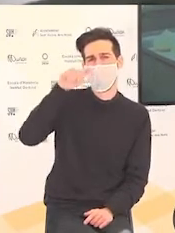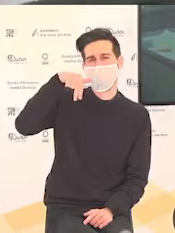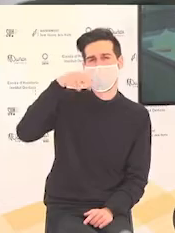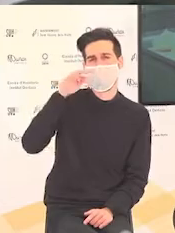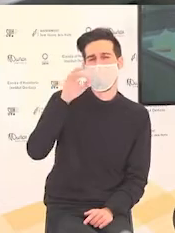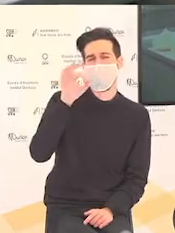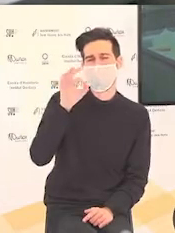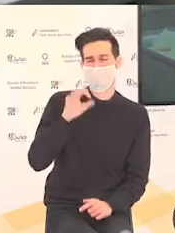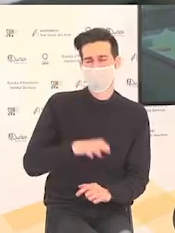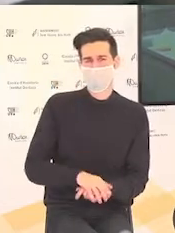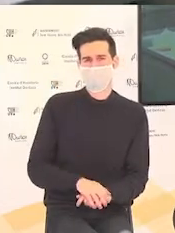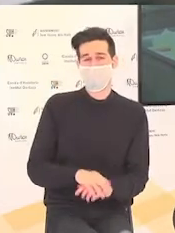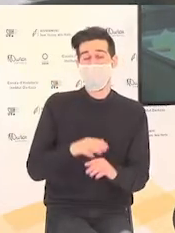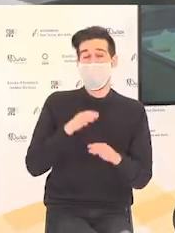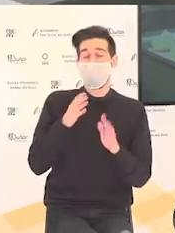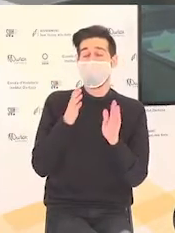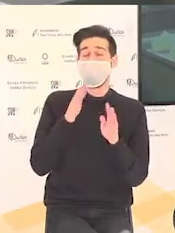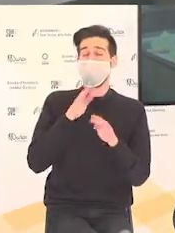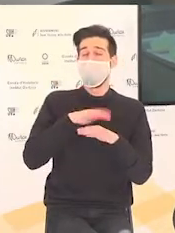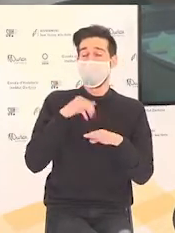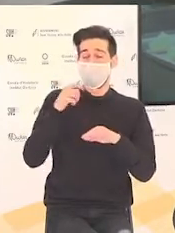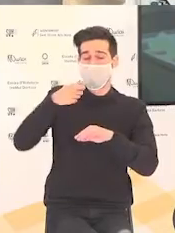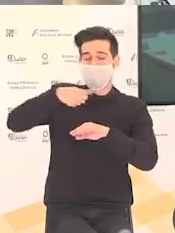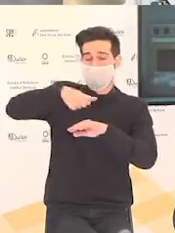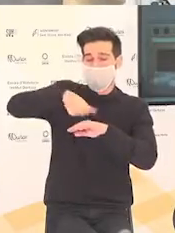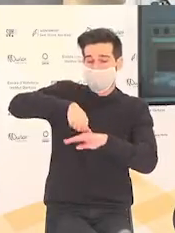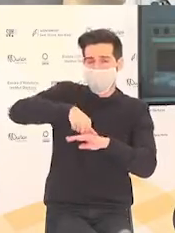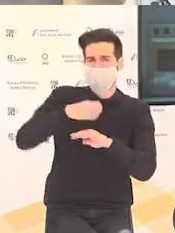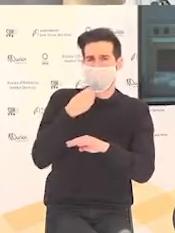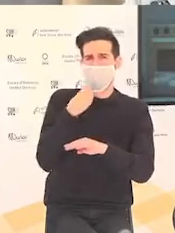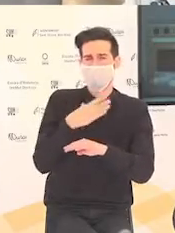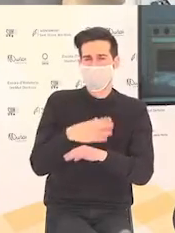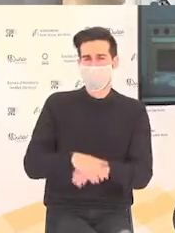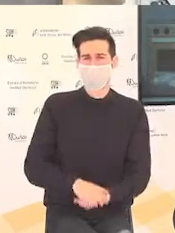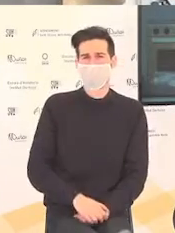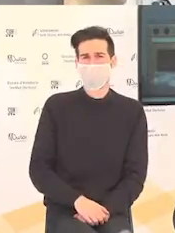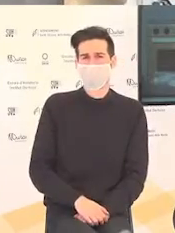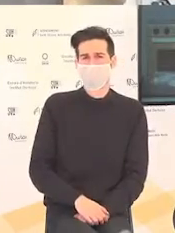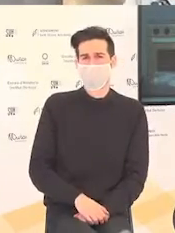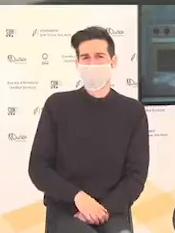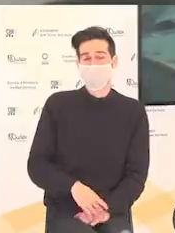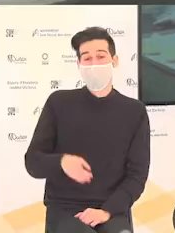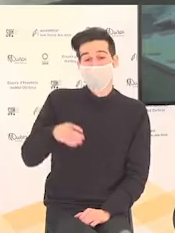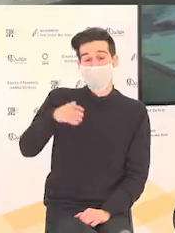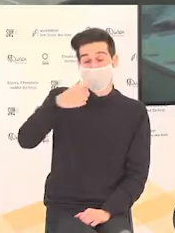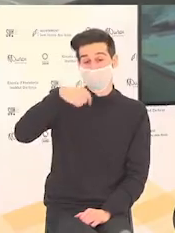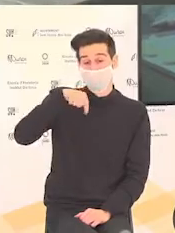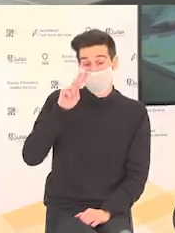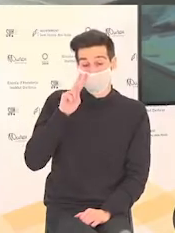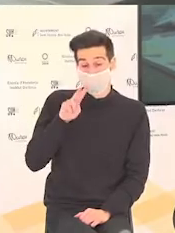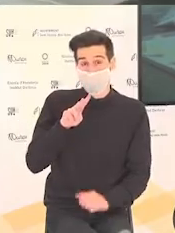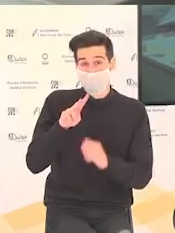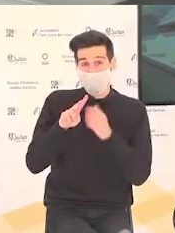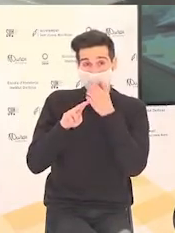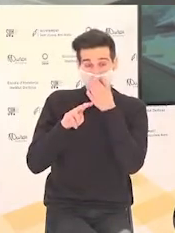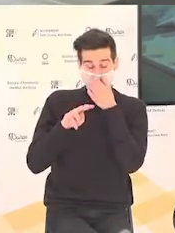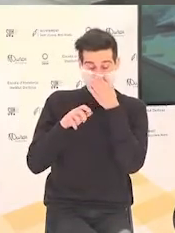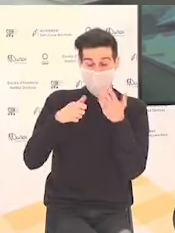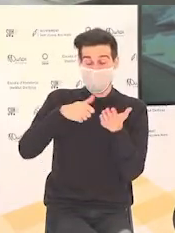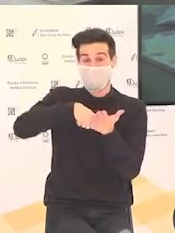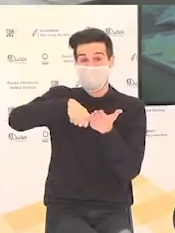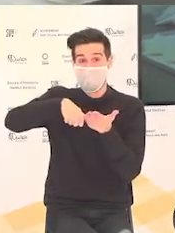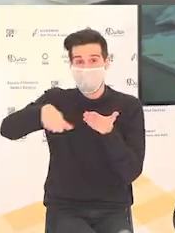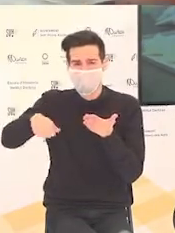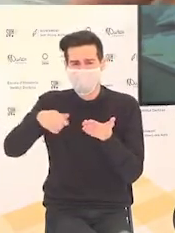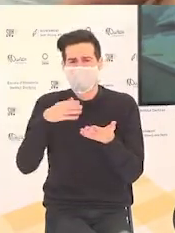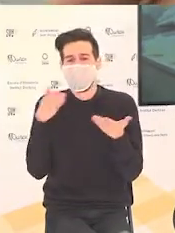cream? Sorry? Can you see the texture of the cream? ¿Pueden apreciar la textura de la crema? It pipes beautifully. It looks like normal